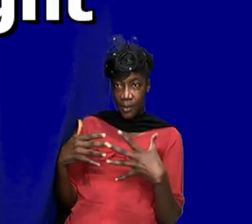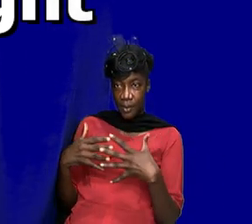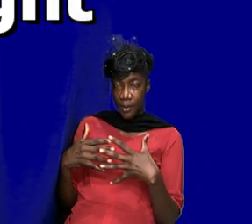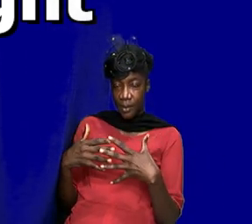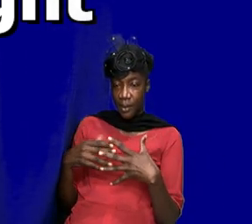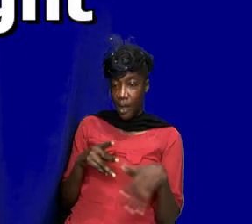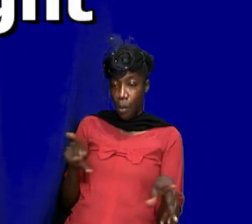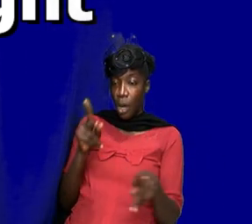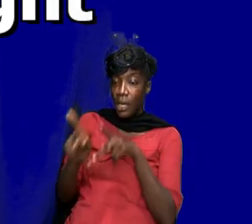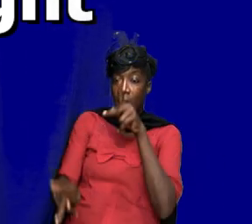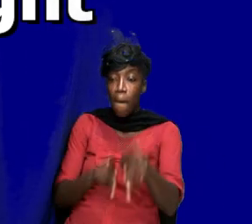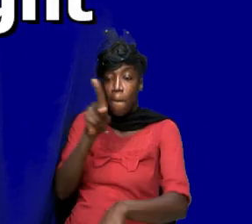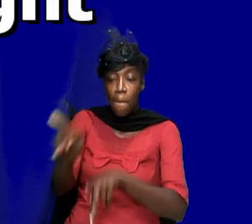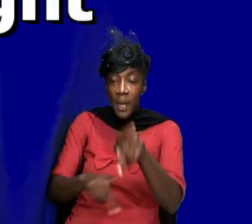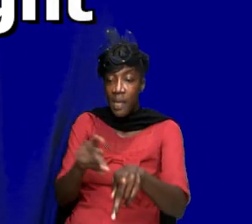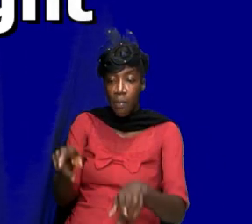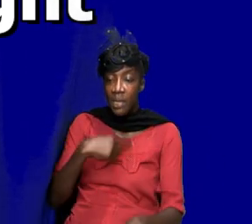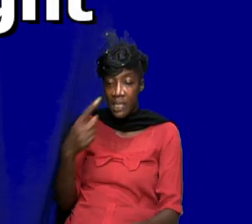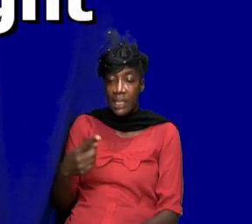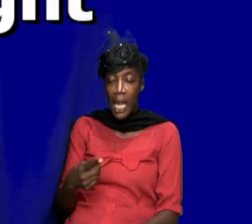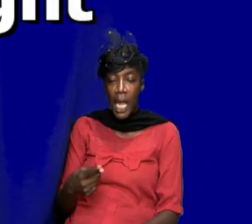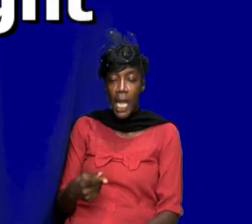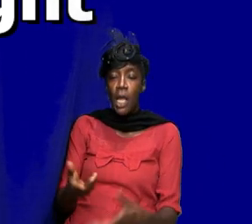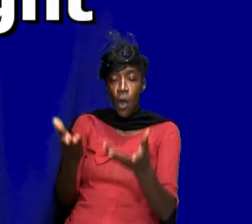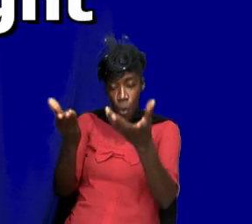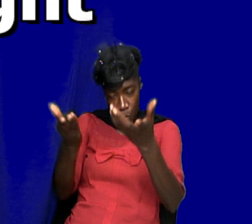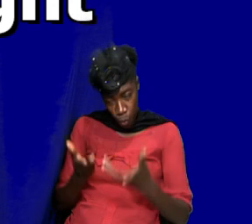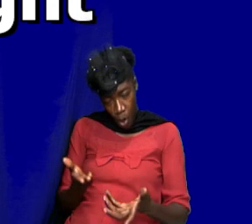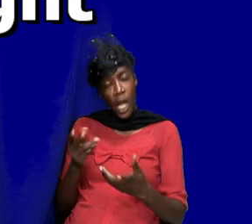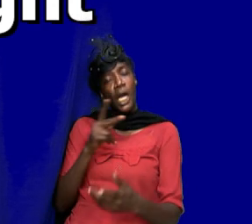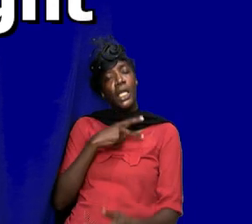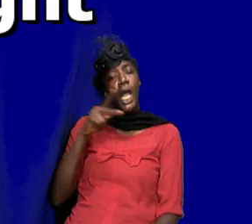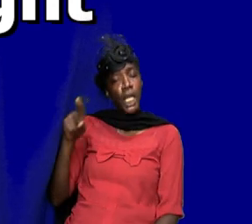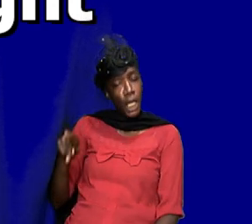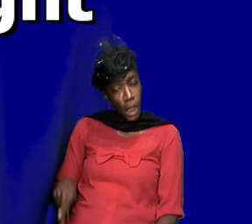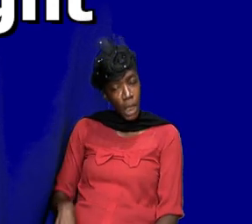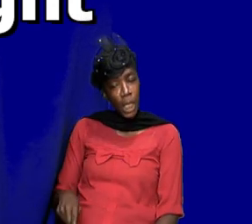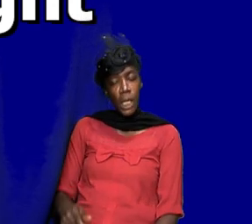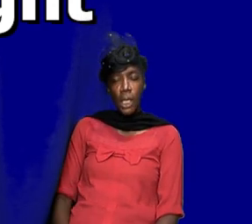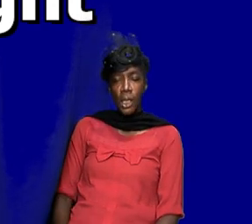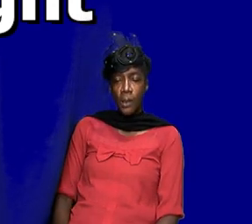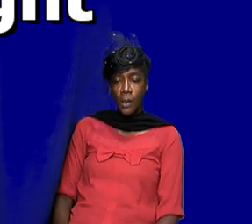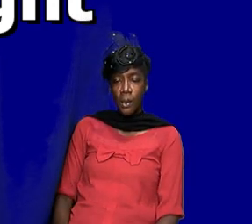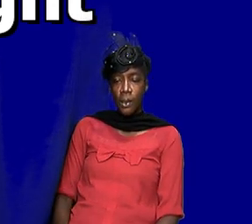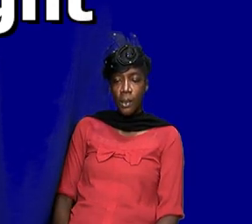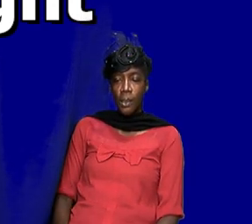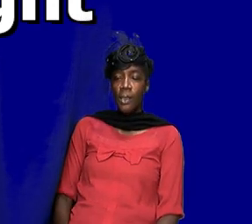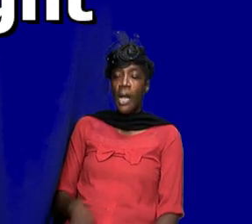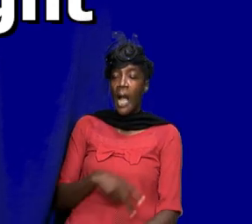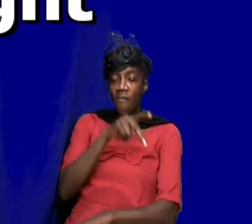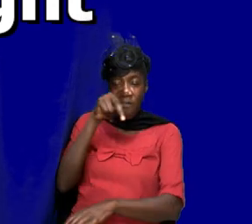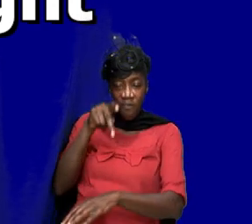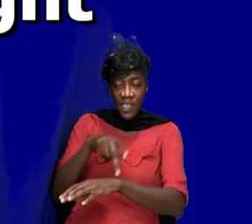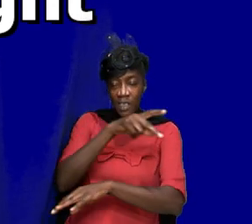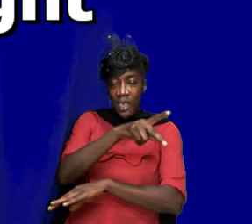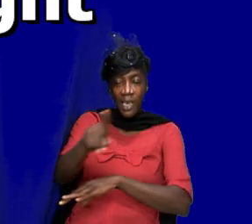But the people say that they wanted a king, a physical king that they could